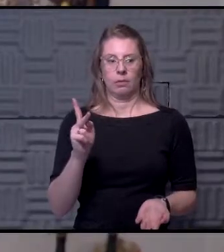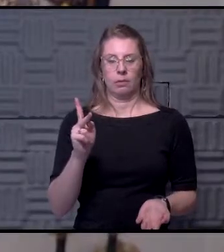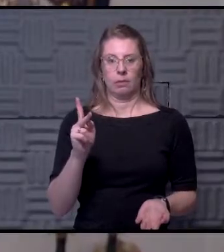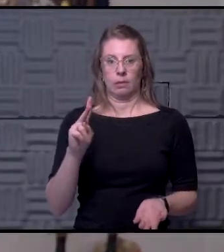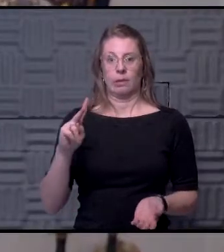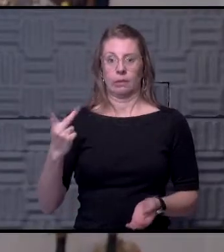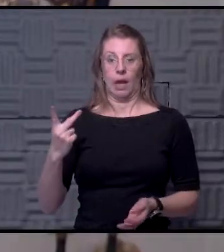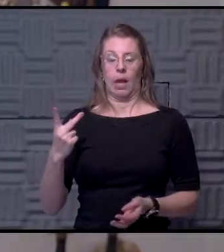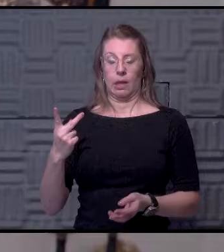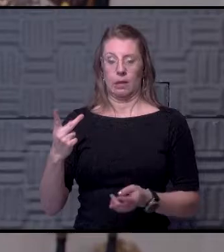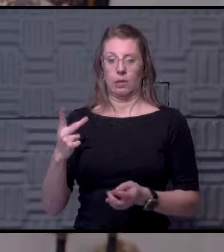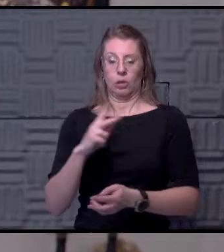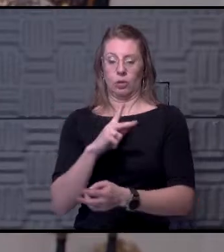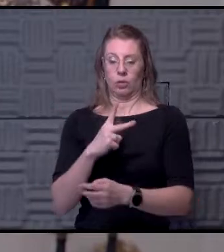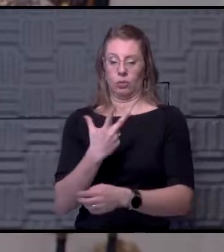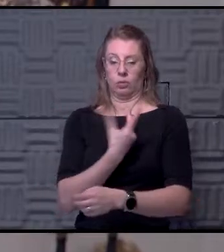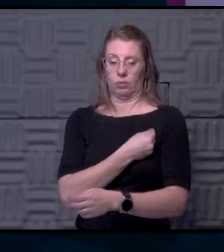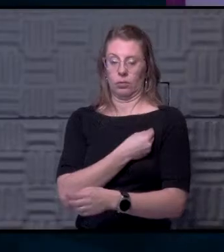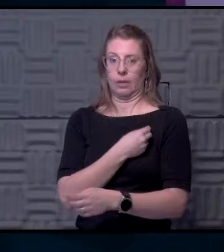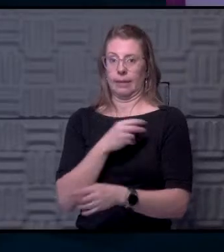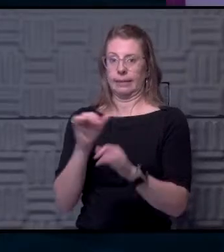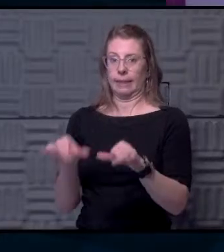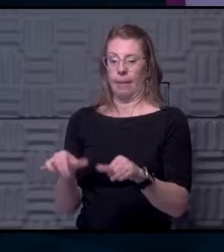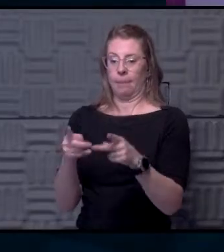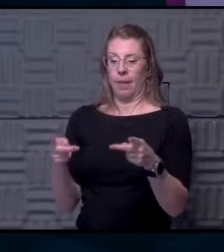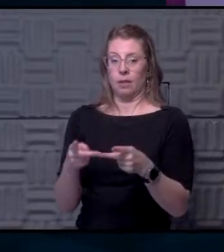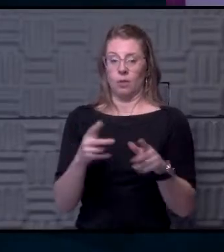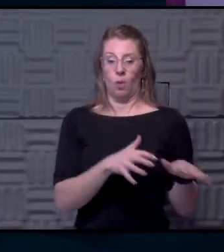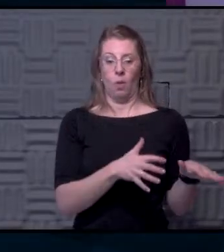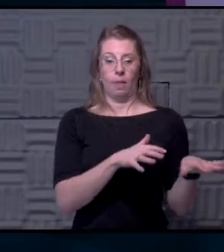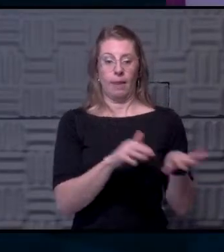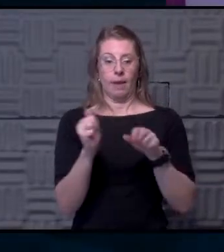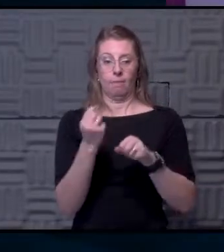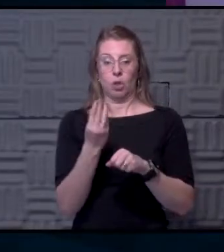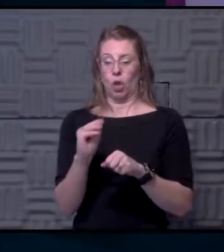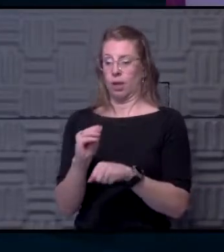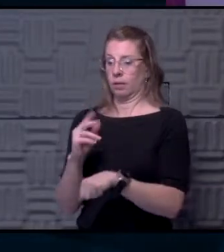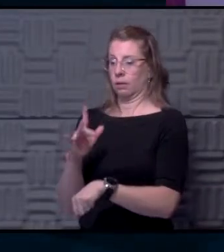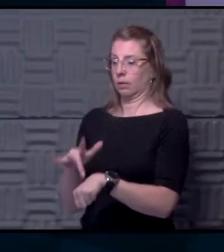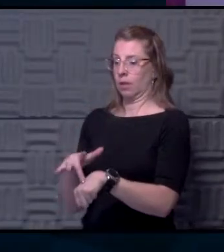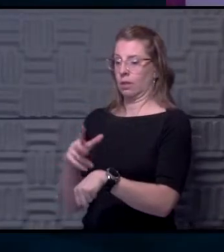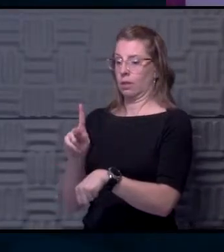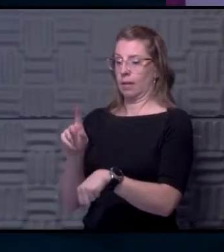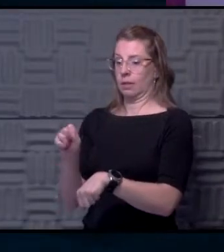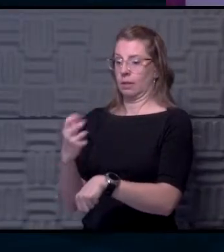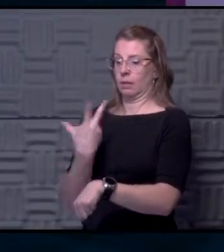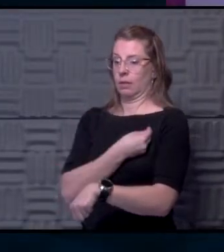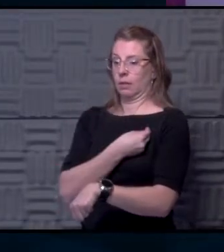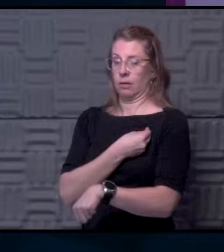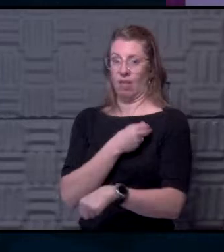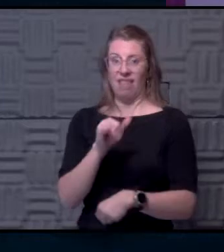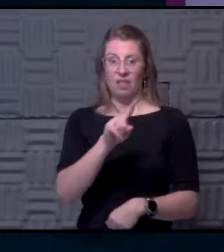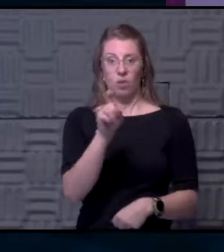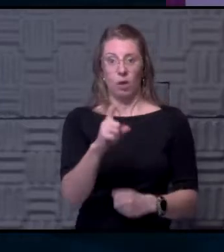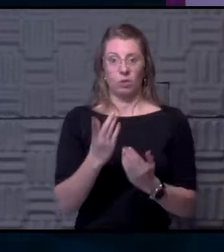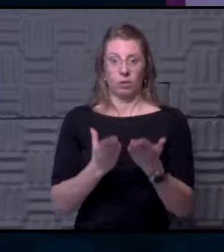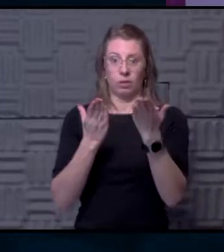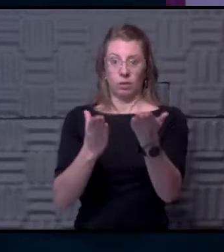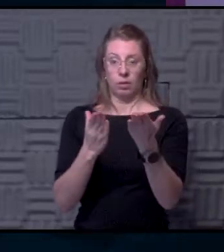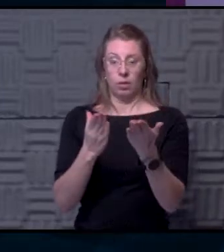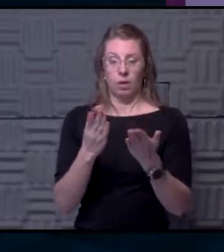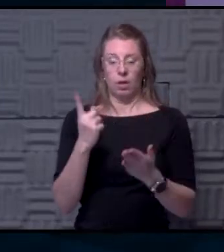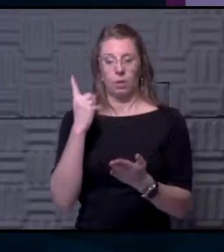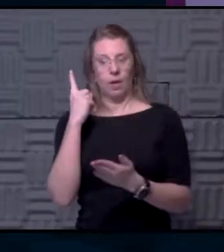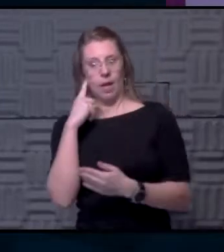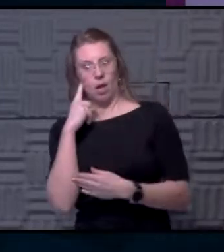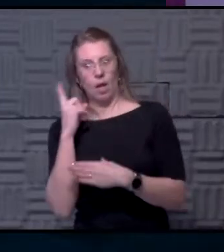the same place they got their first dose. They'll still be able to go leave Missouri, come over to Kansas, get a dose, then go back to Missouri. I mean, that's the question that's coming up, because we're hearing,